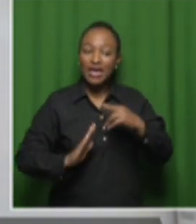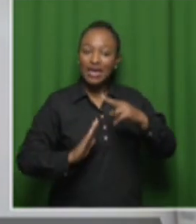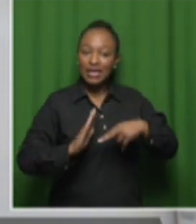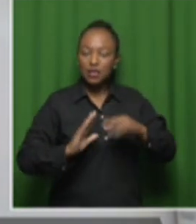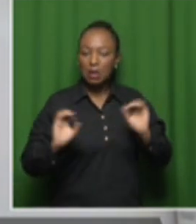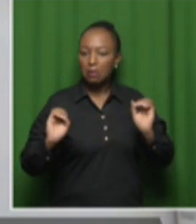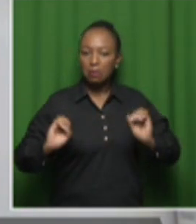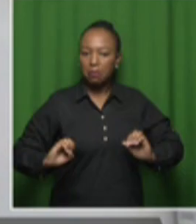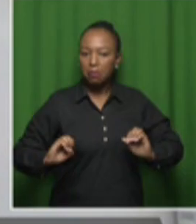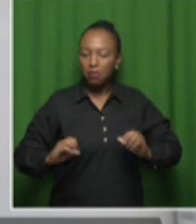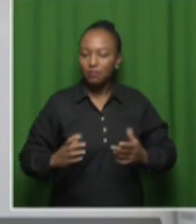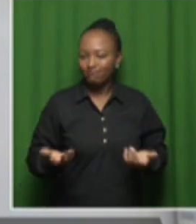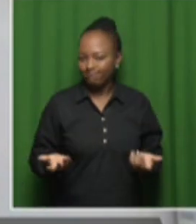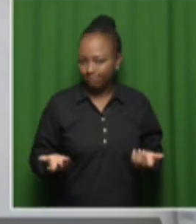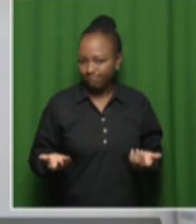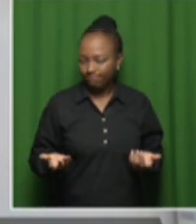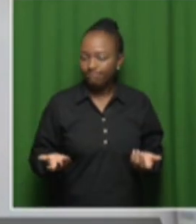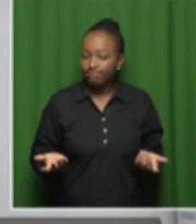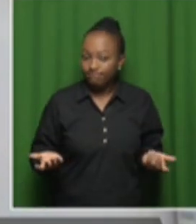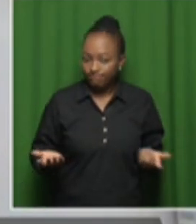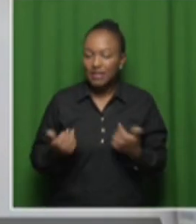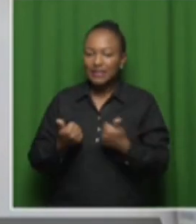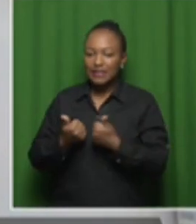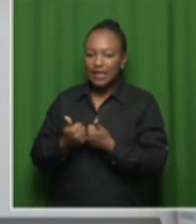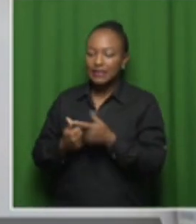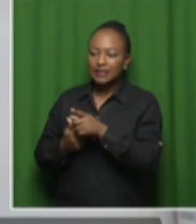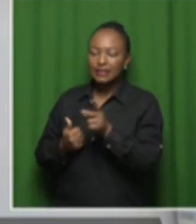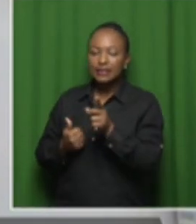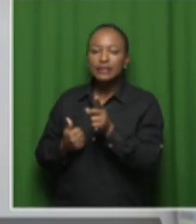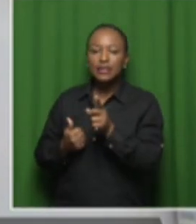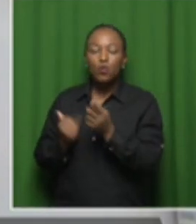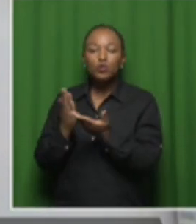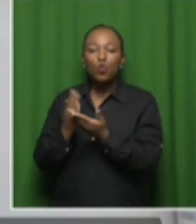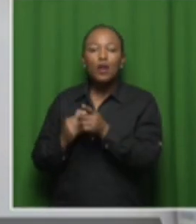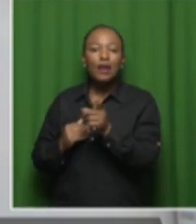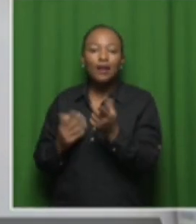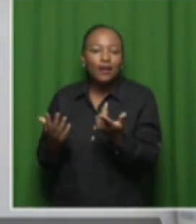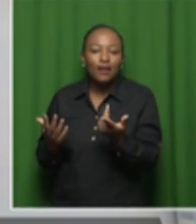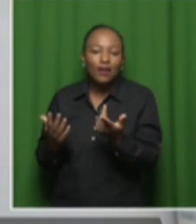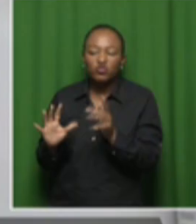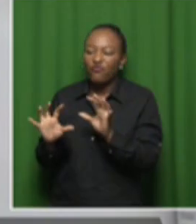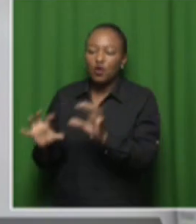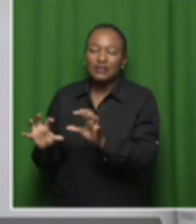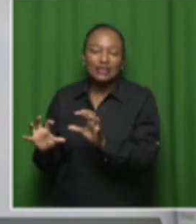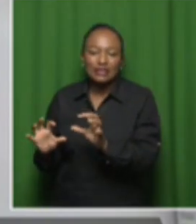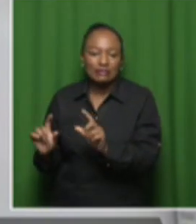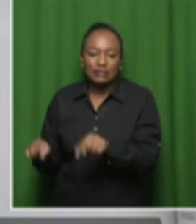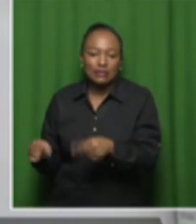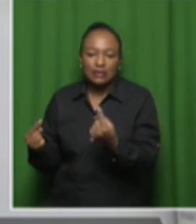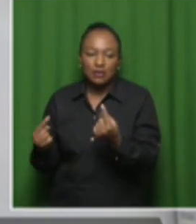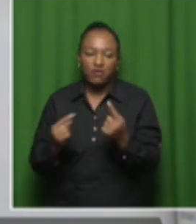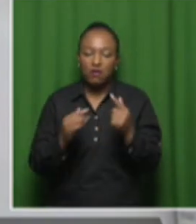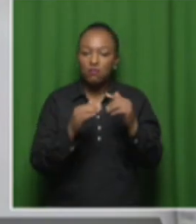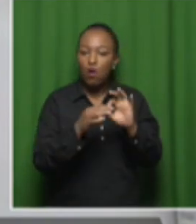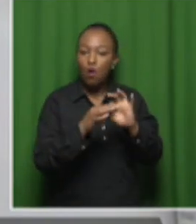makes it a challenge for educators to reinforce it at school. If a household does not have any